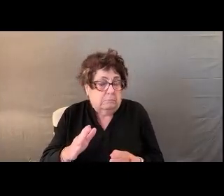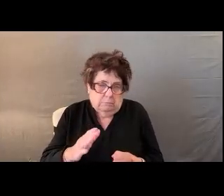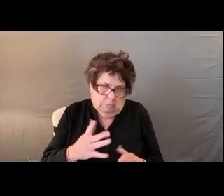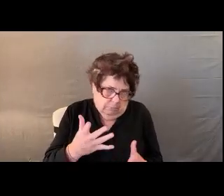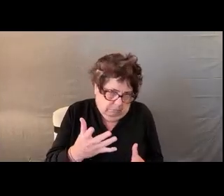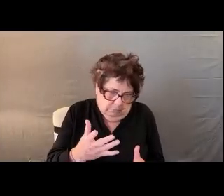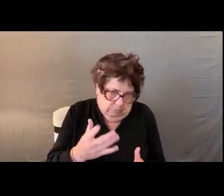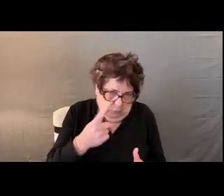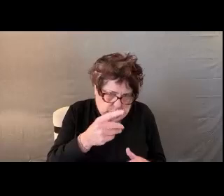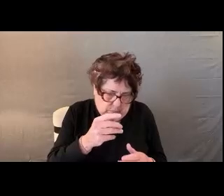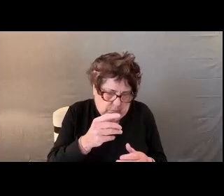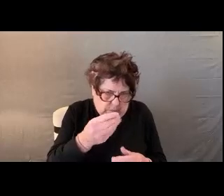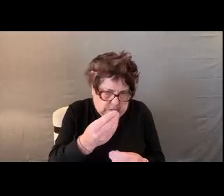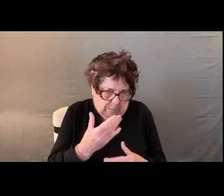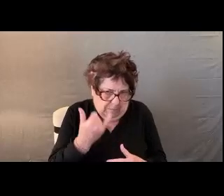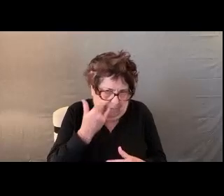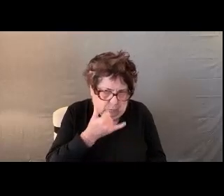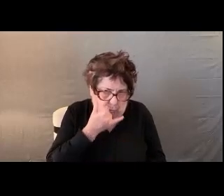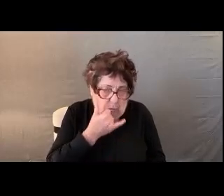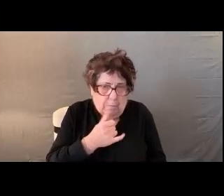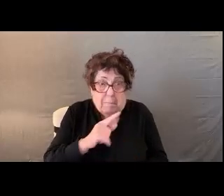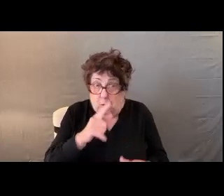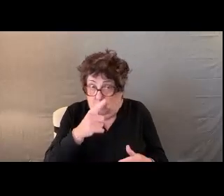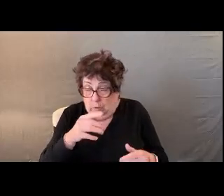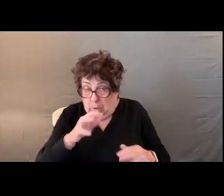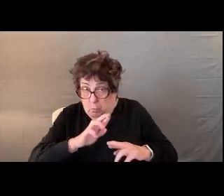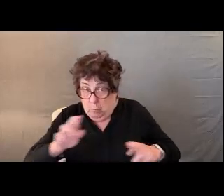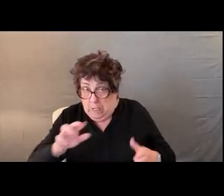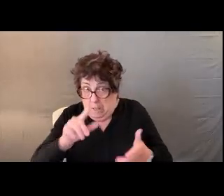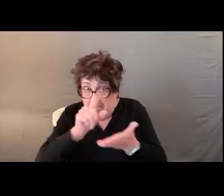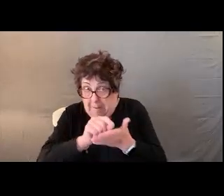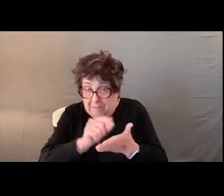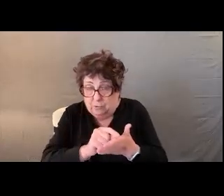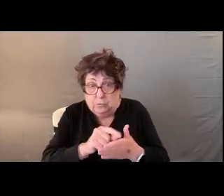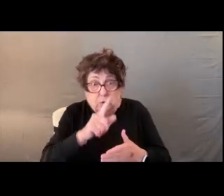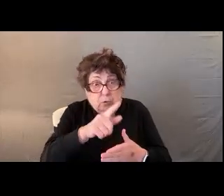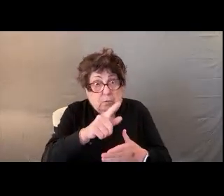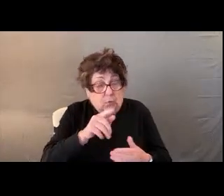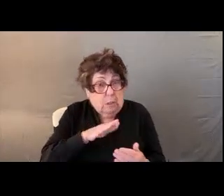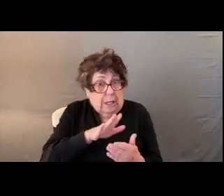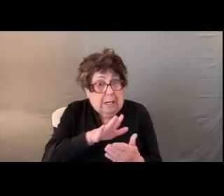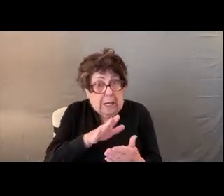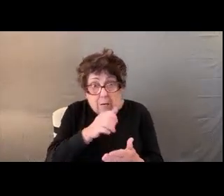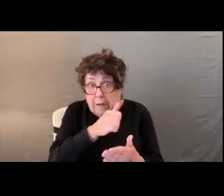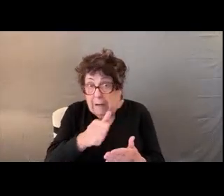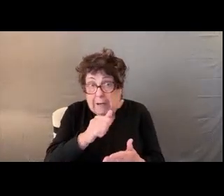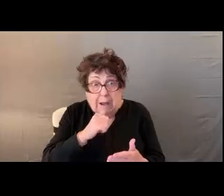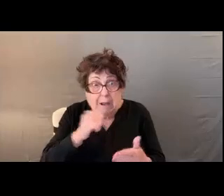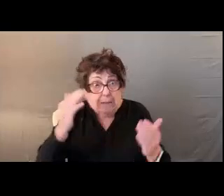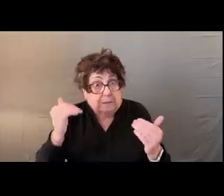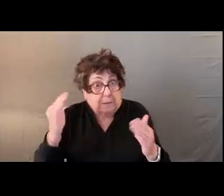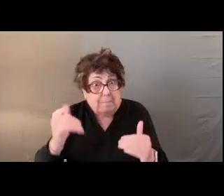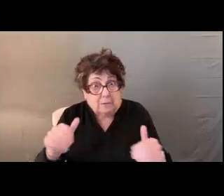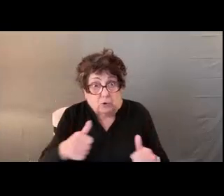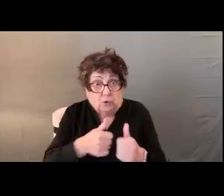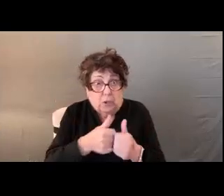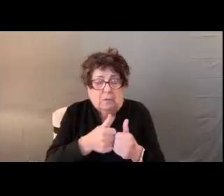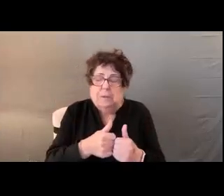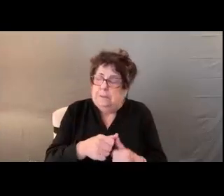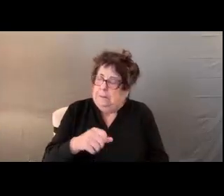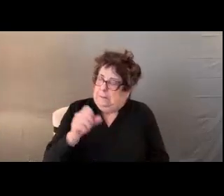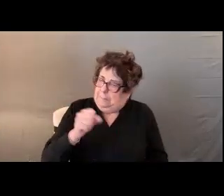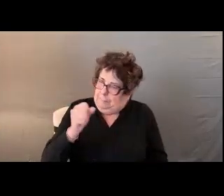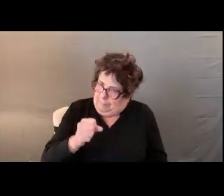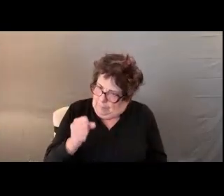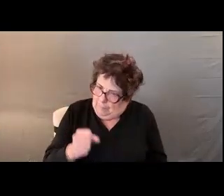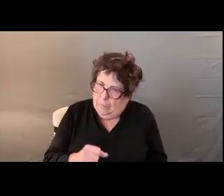wrong, about to be published. Is that right? Did you encounter any unexpected challenges with that? Yeah, so we are in the home stretch of our